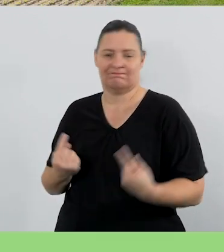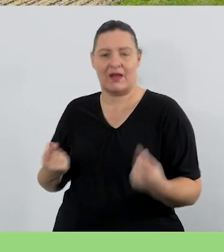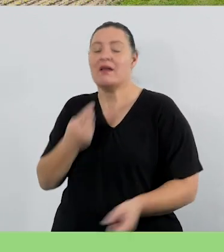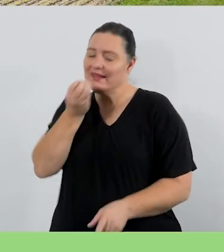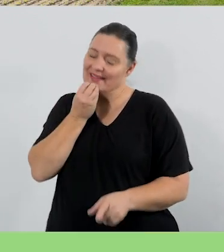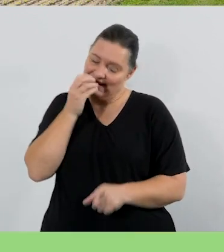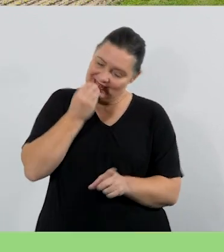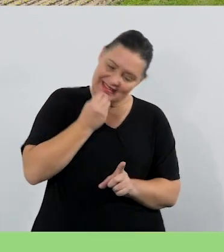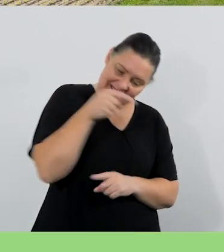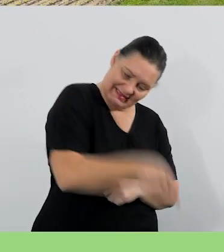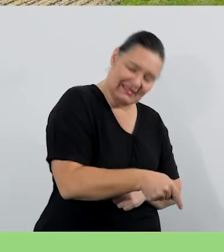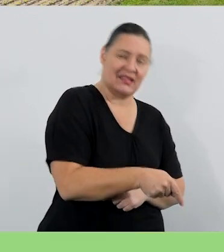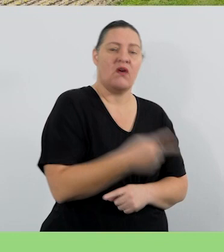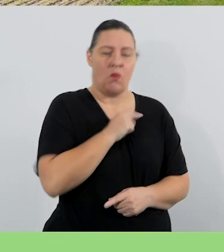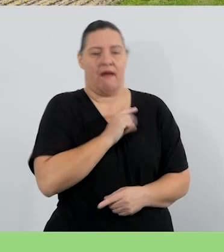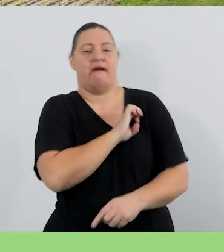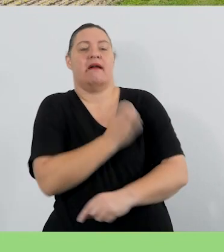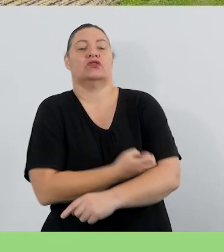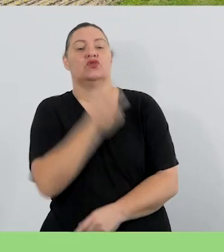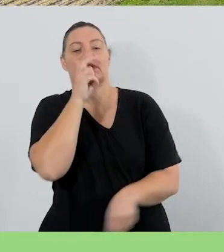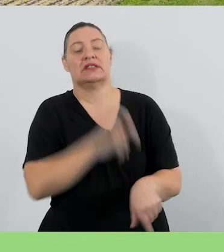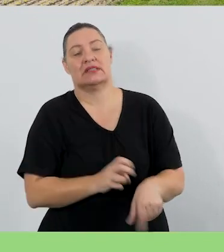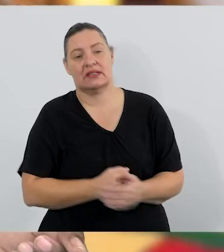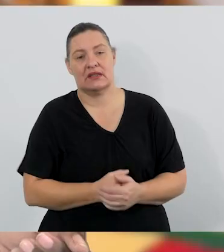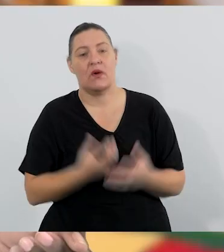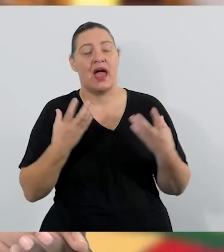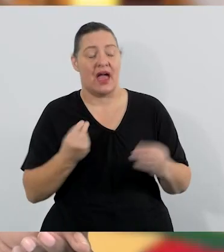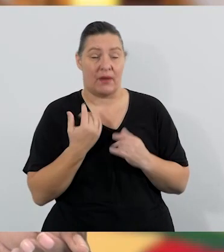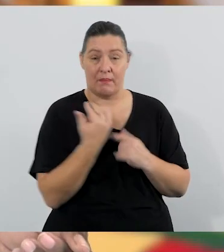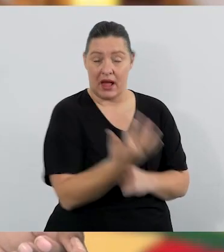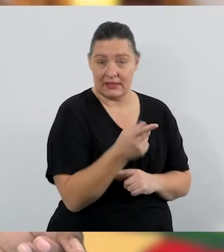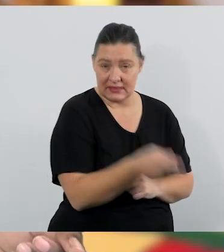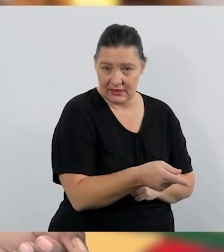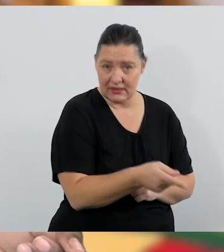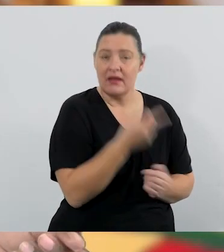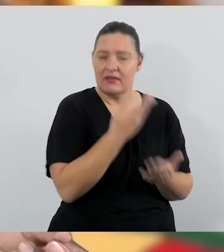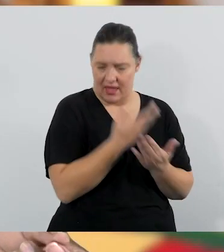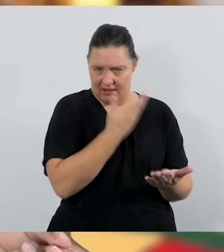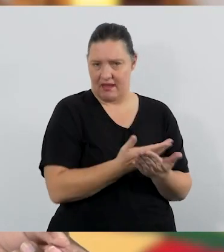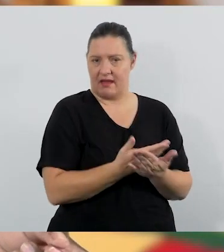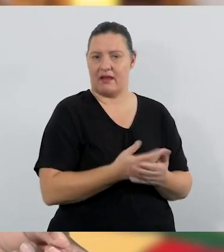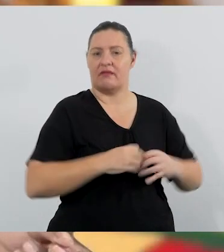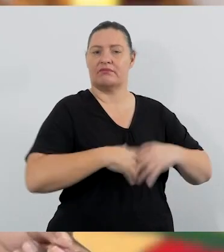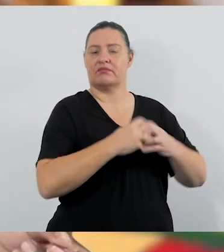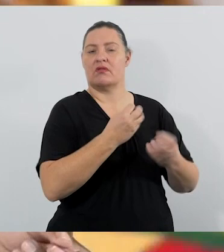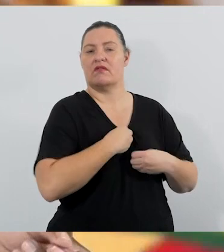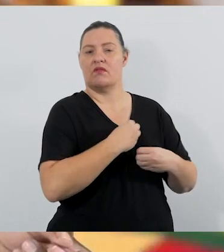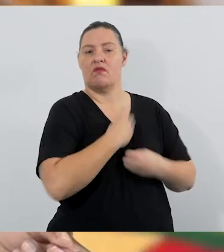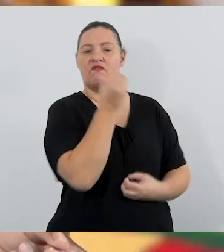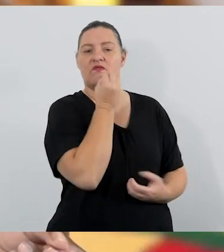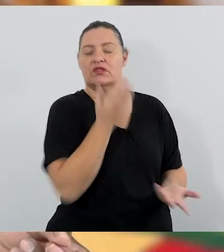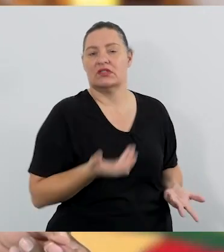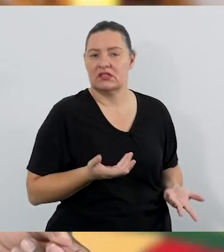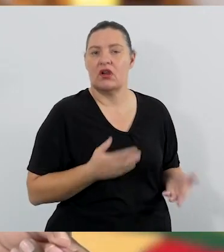to feed on other organisms for energy. For instance, we have plants. Plants have the ability to make their own